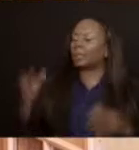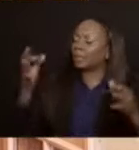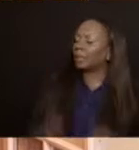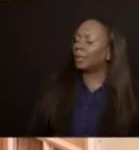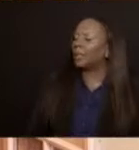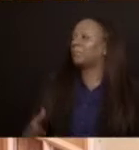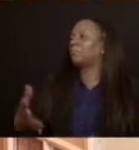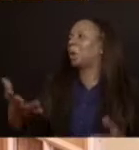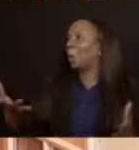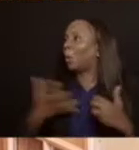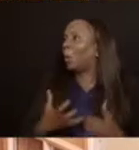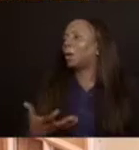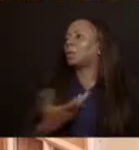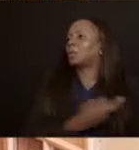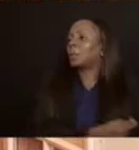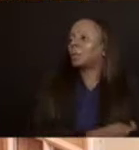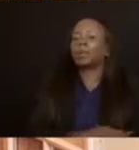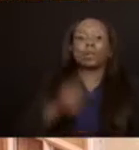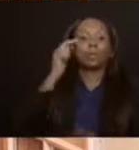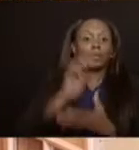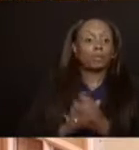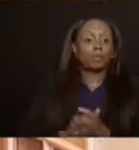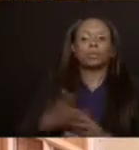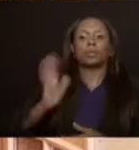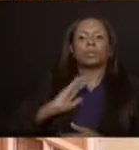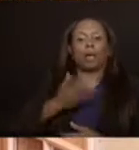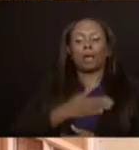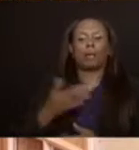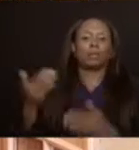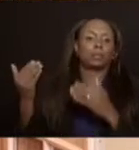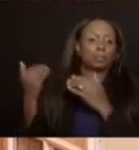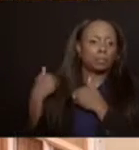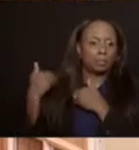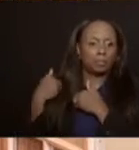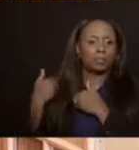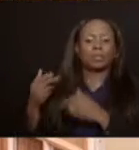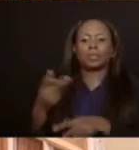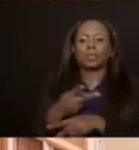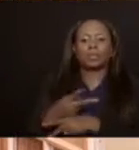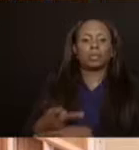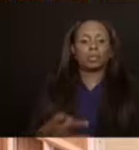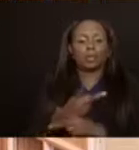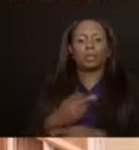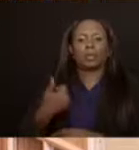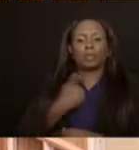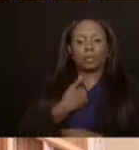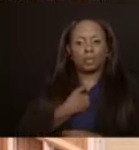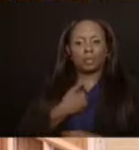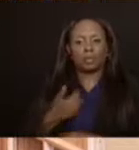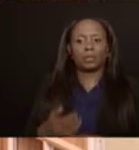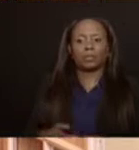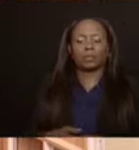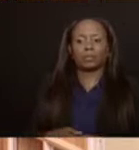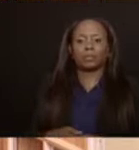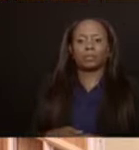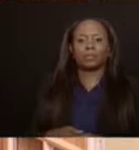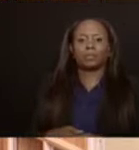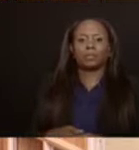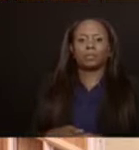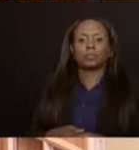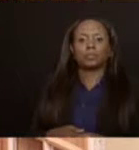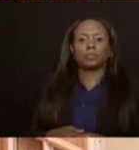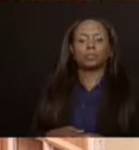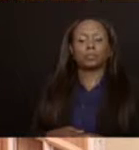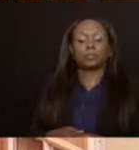look, we believe that our personal responsibility is to take care of ourselves, and in so doing, what